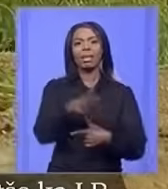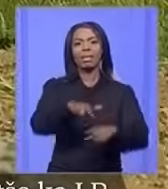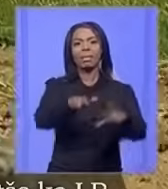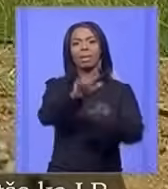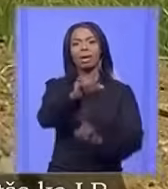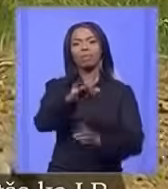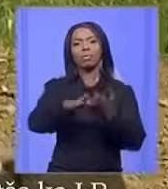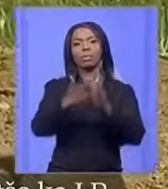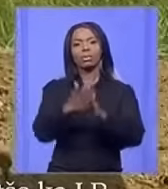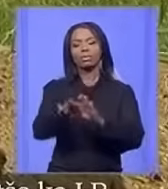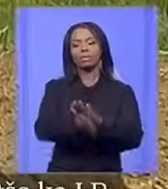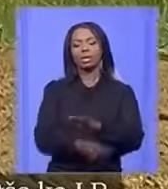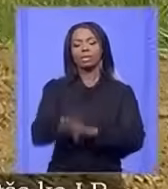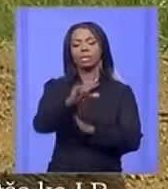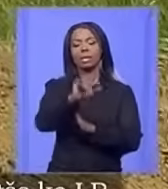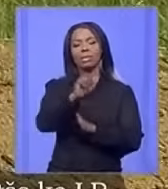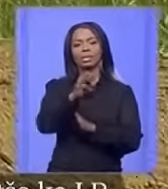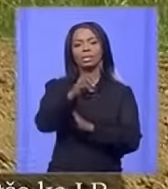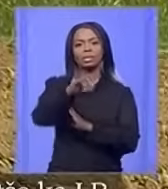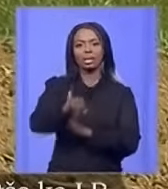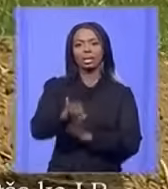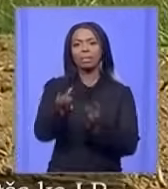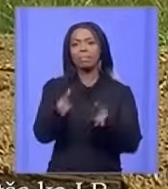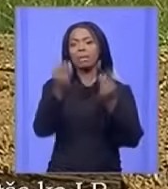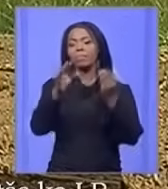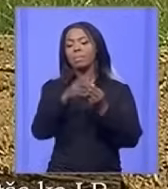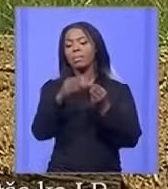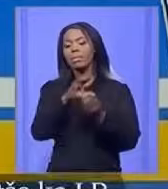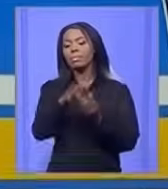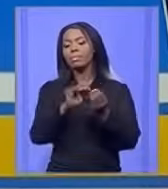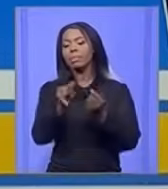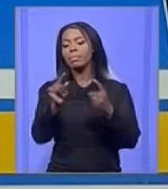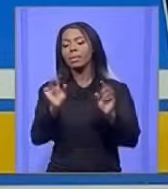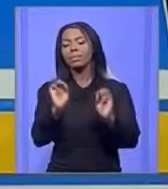ba malapa ga se ba hlwa ba hlatha magaga bo bona.